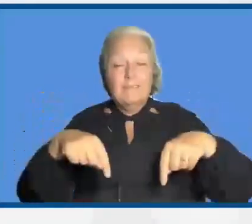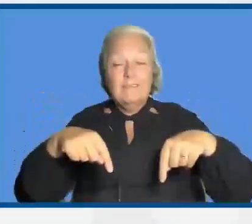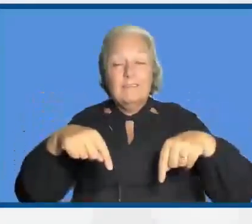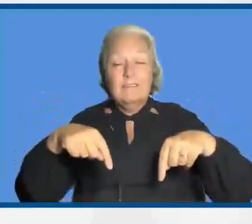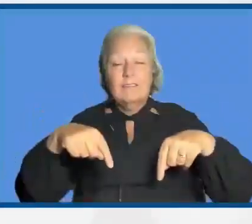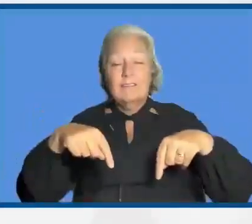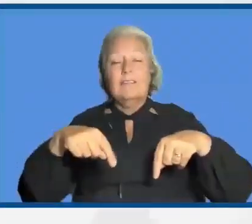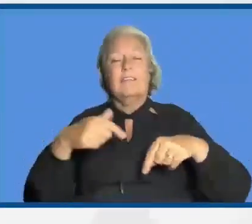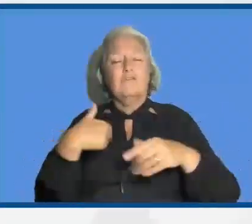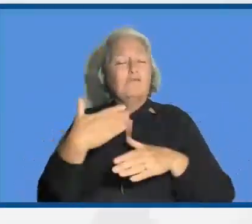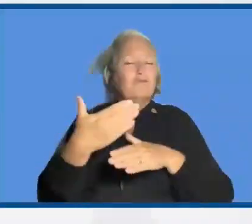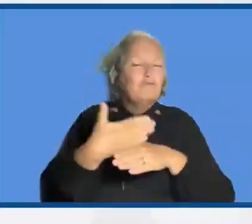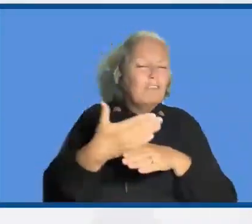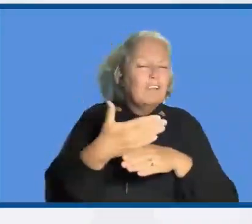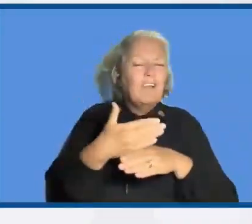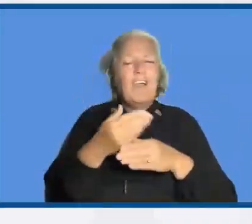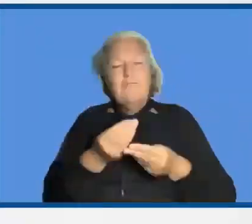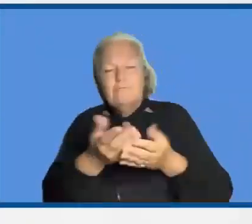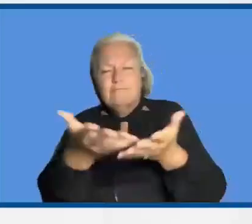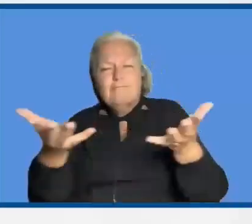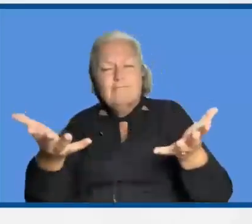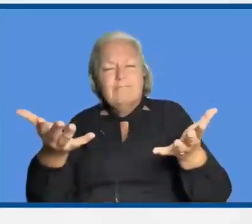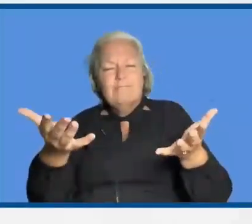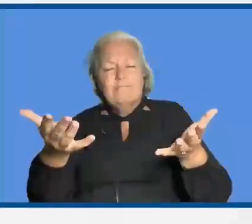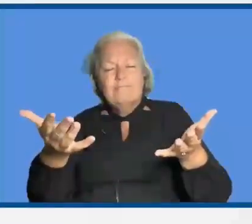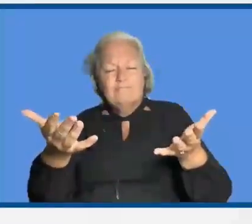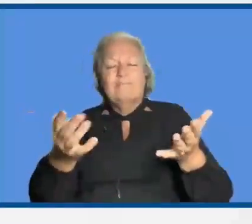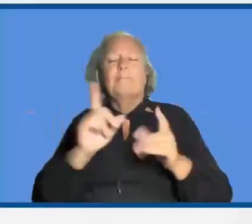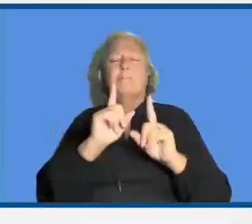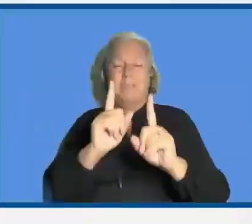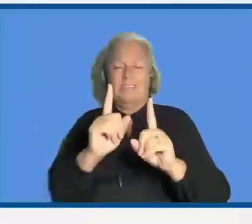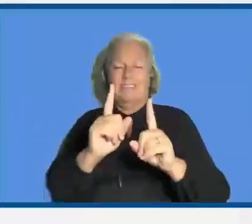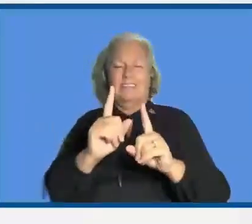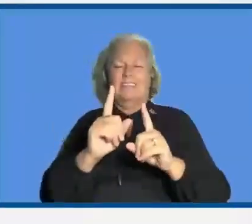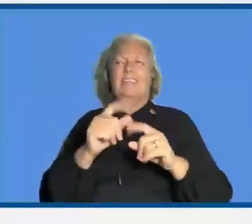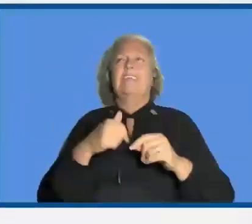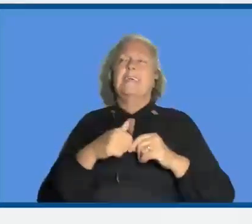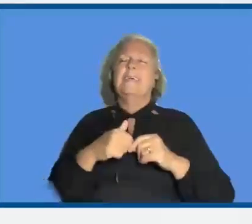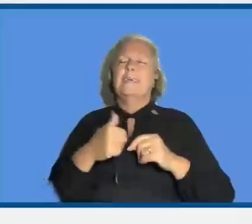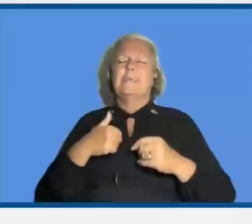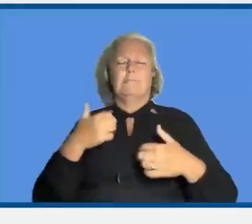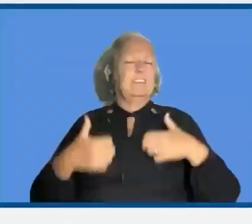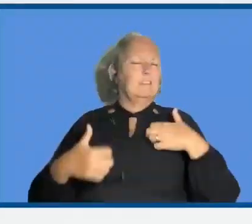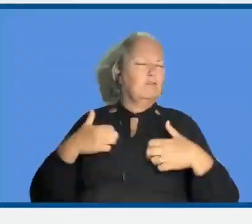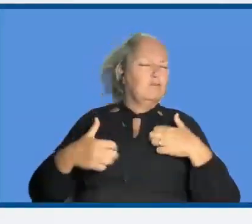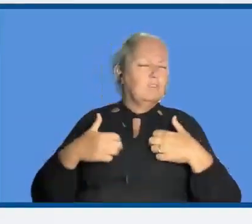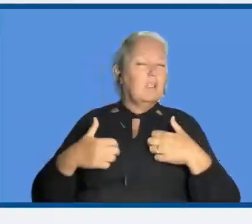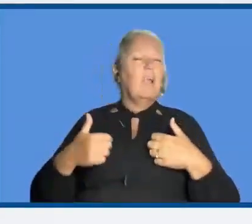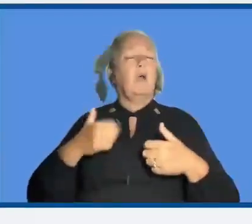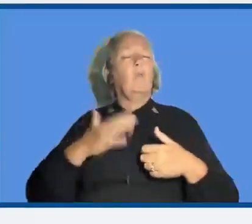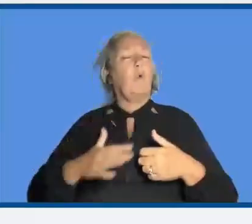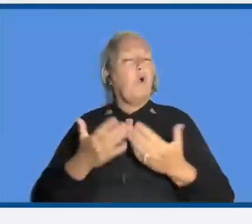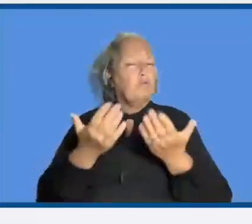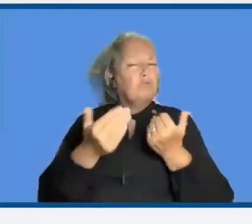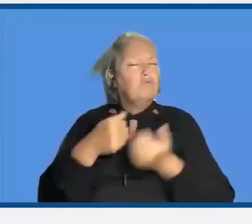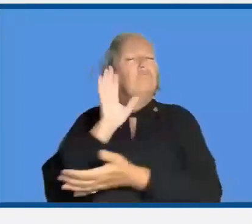share these messages with you, but at the same time, I'm extremely interested in receiving and listening because I have read